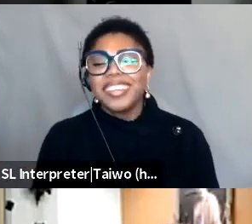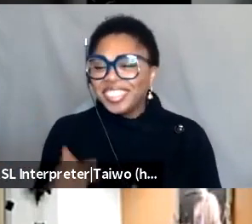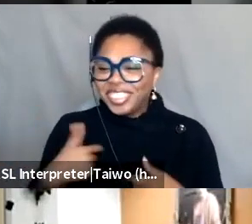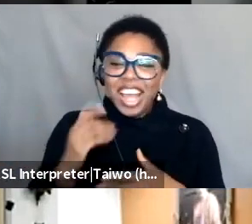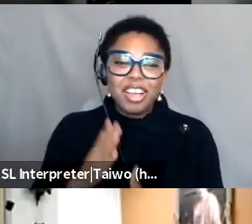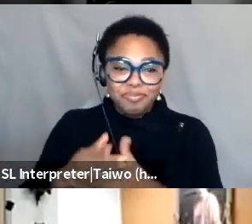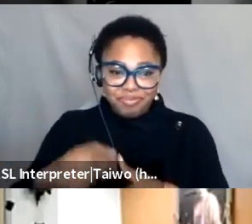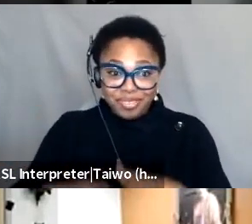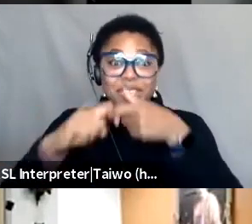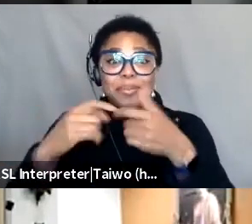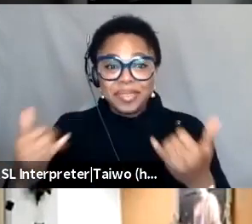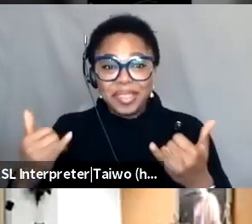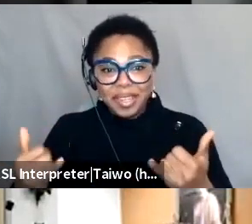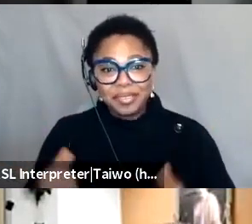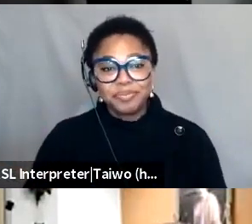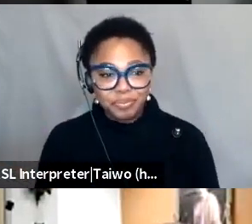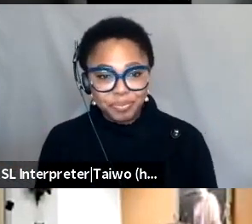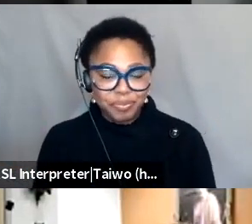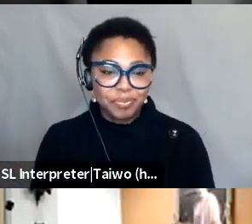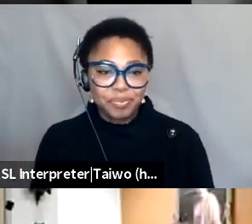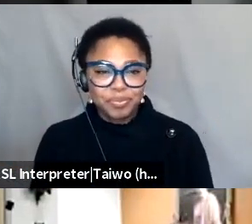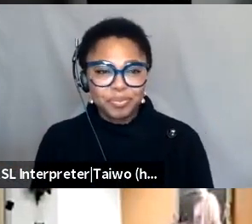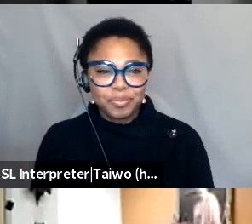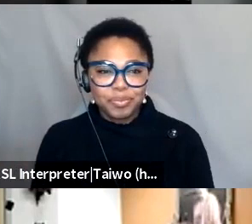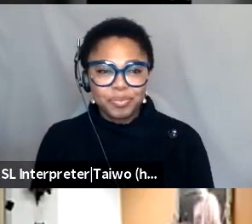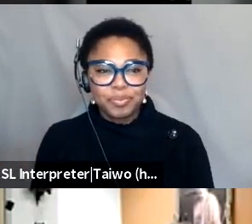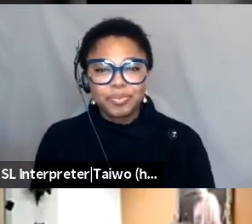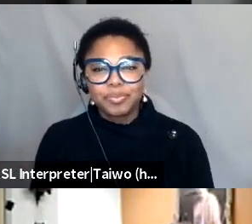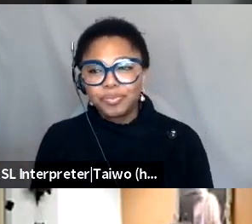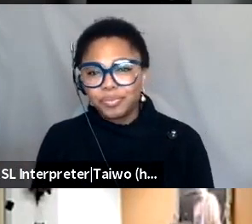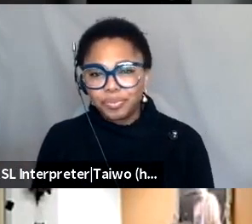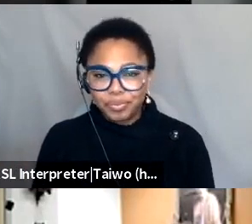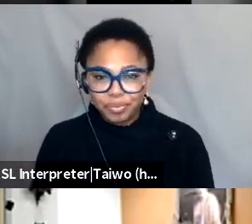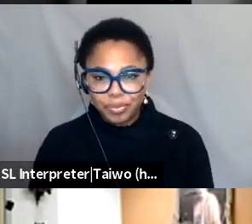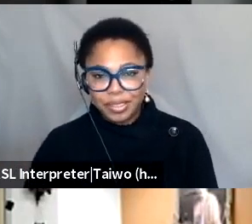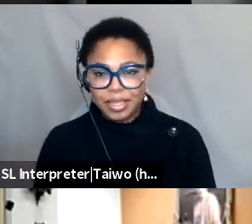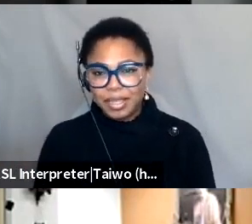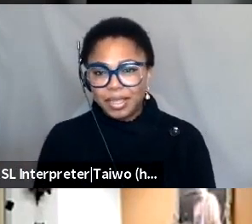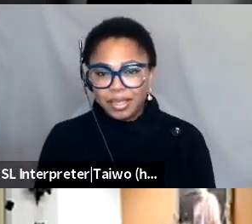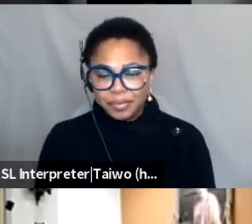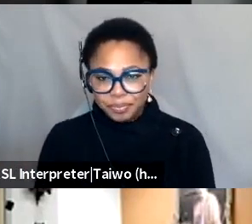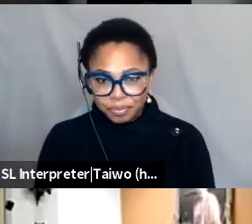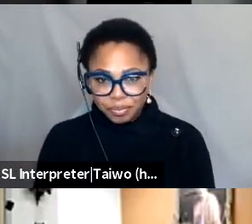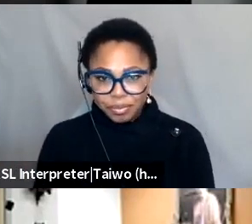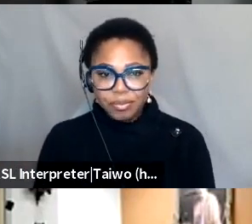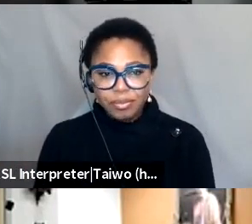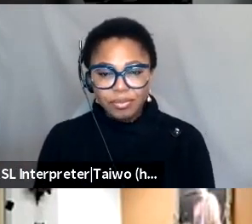here. Roxana, do you wanna say anything about what that was like for you? Or?